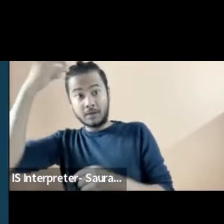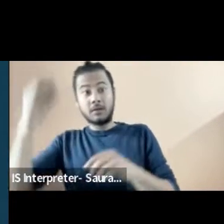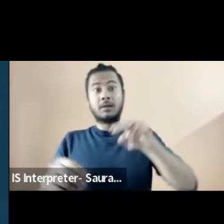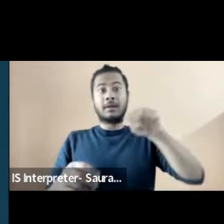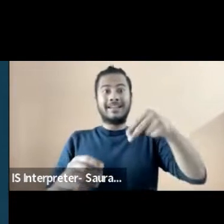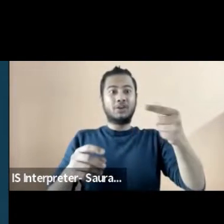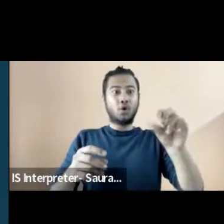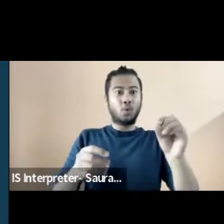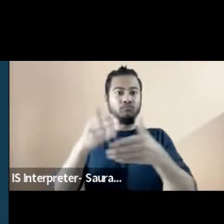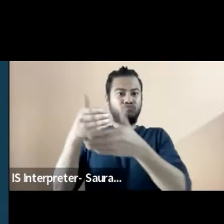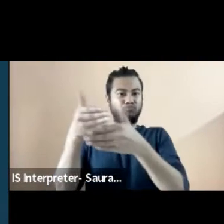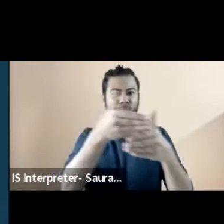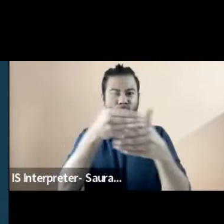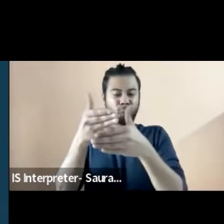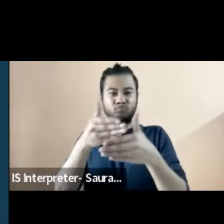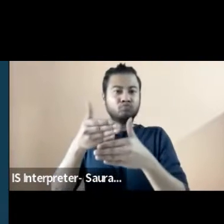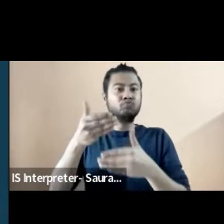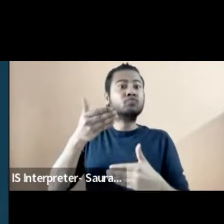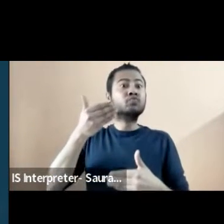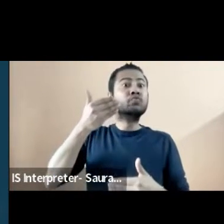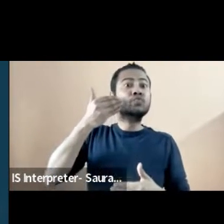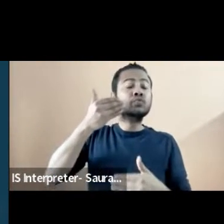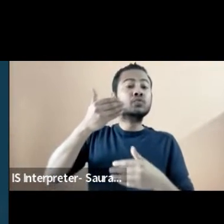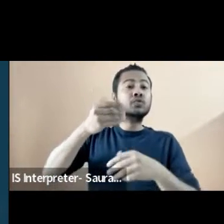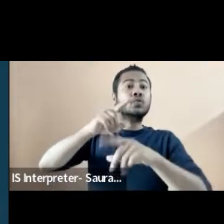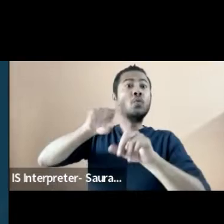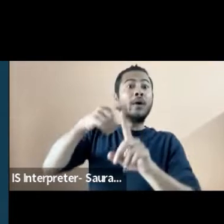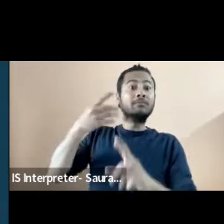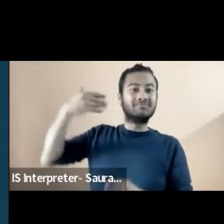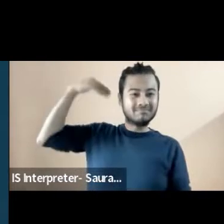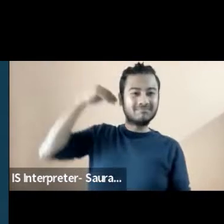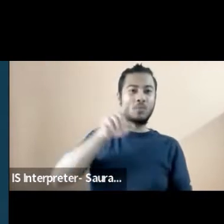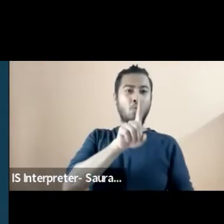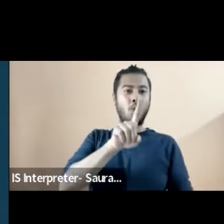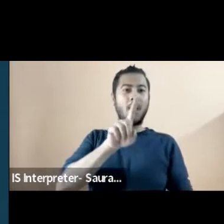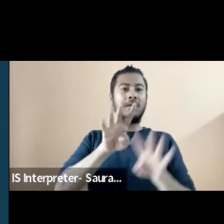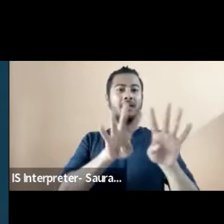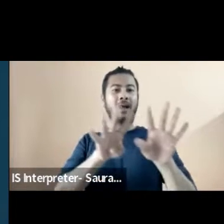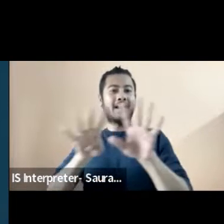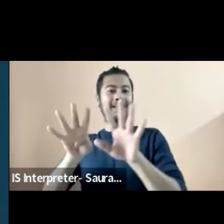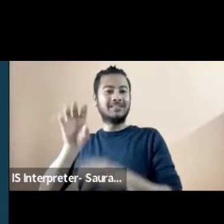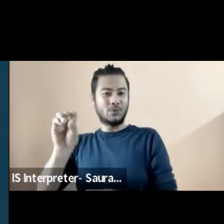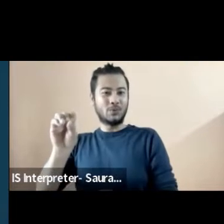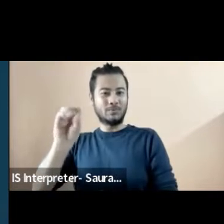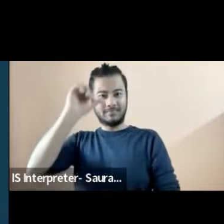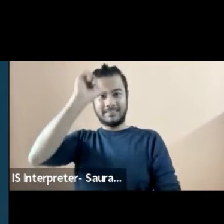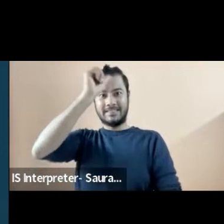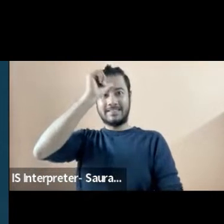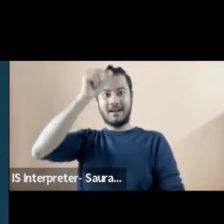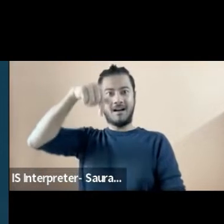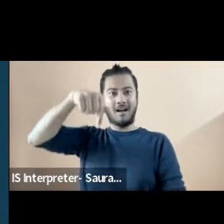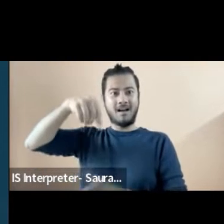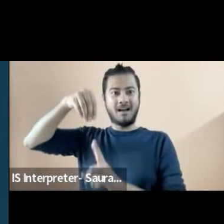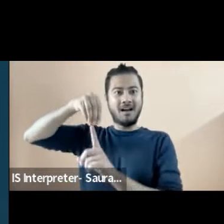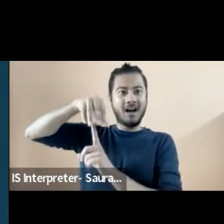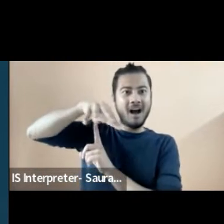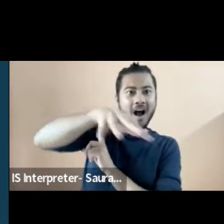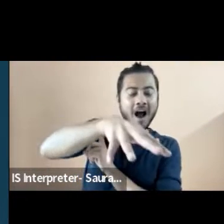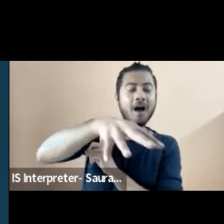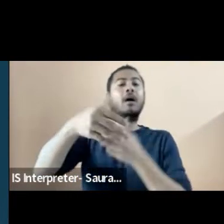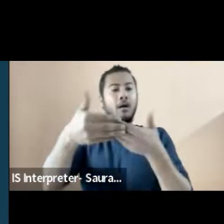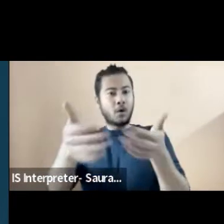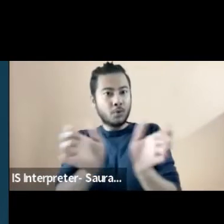seen in the 1990s influenced the ethos that informed the Community Action for Health framework